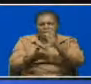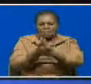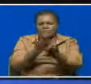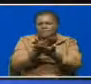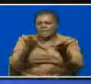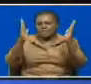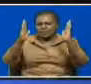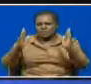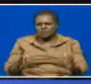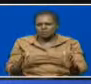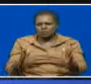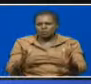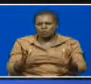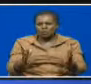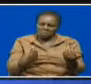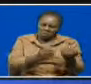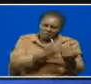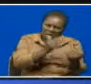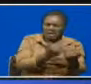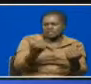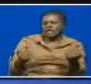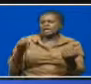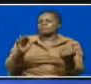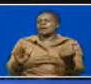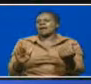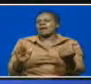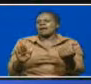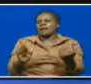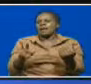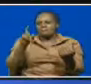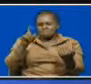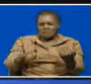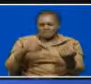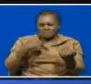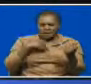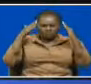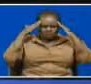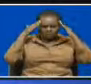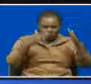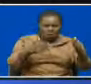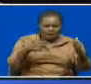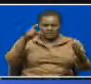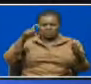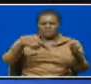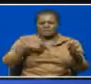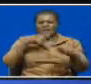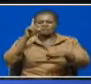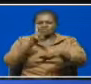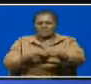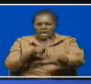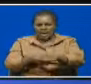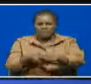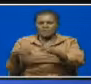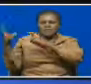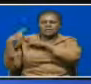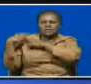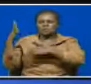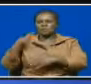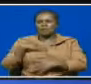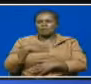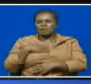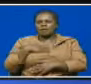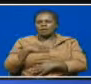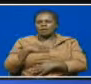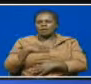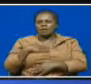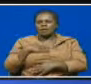anyone can mislead them. So we have to be intentional. We have to take time. You know, it's all our responsibility. We brought those kids